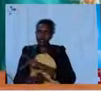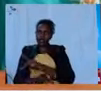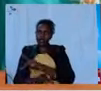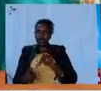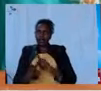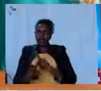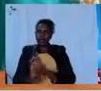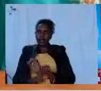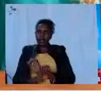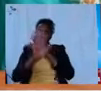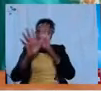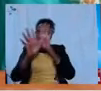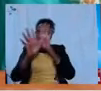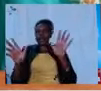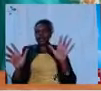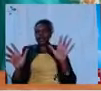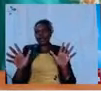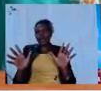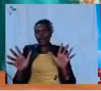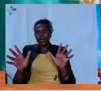submission, perfect